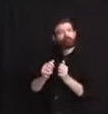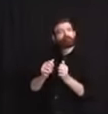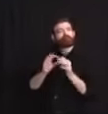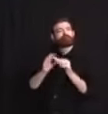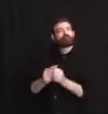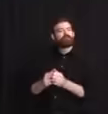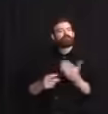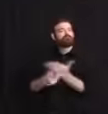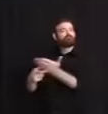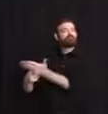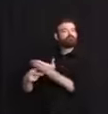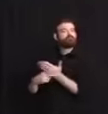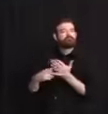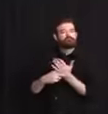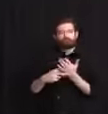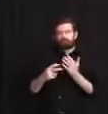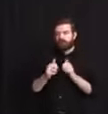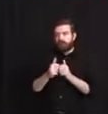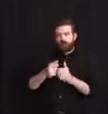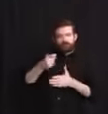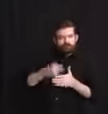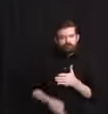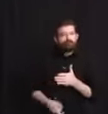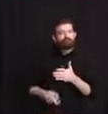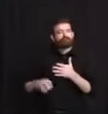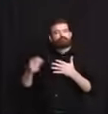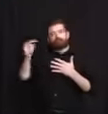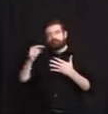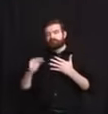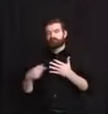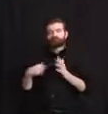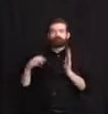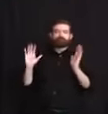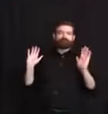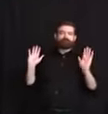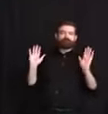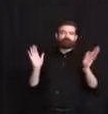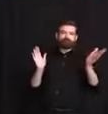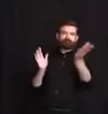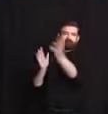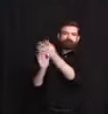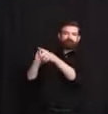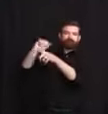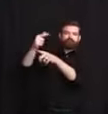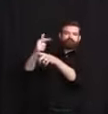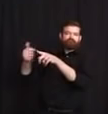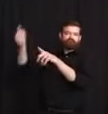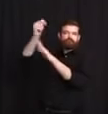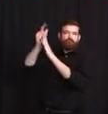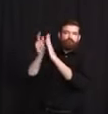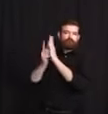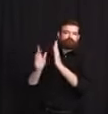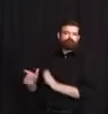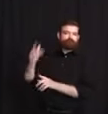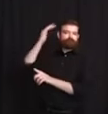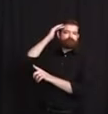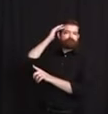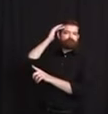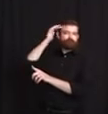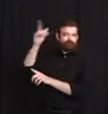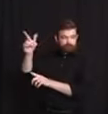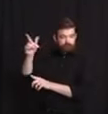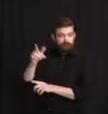Thank you. Elise, good morning. Good morning. What are the specific data points that